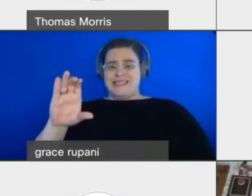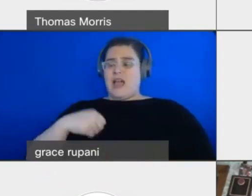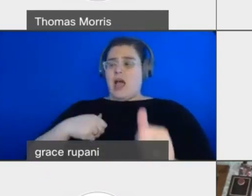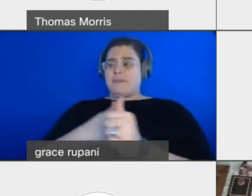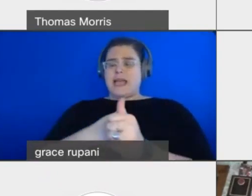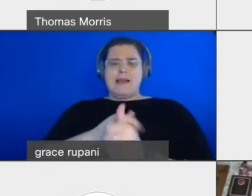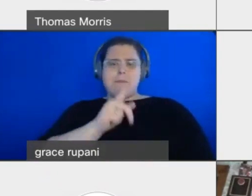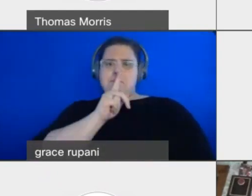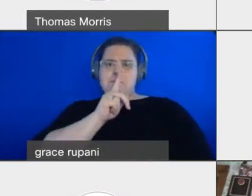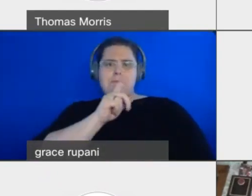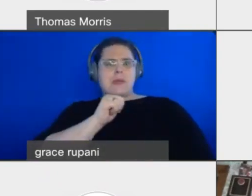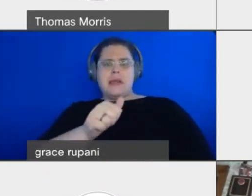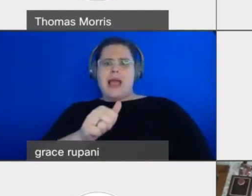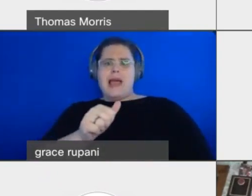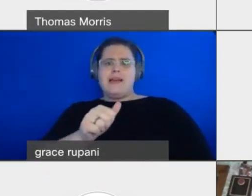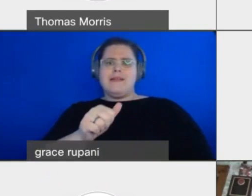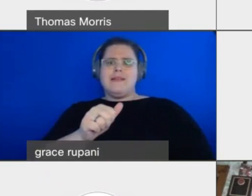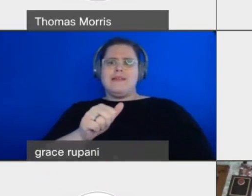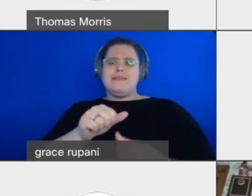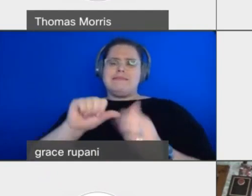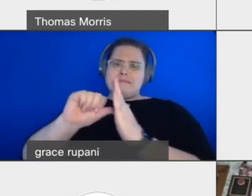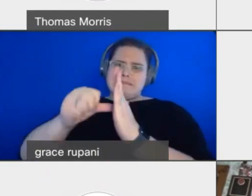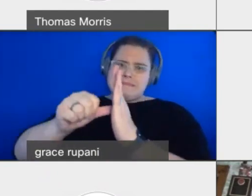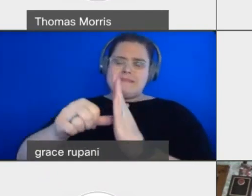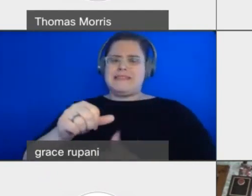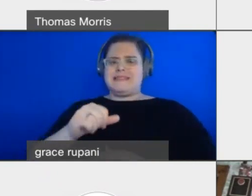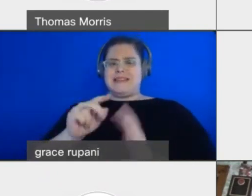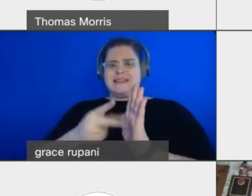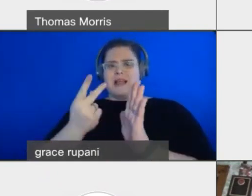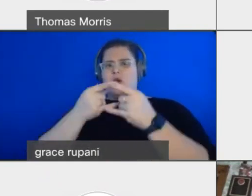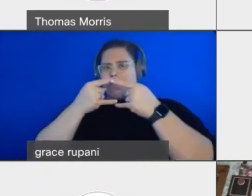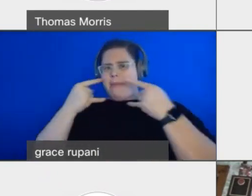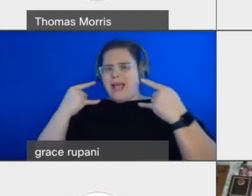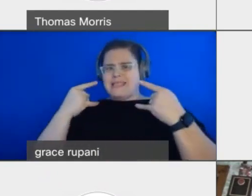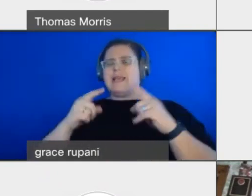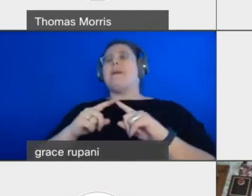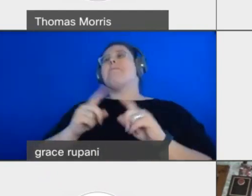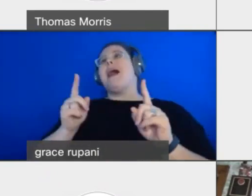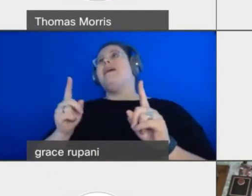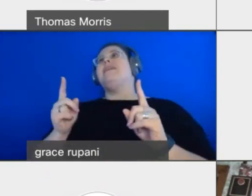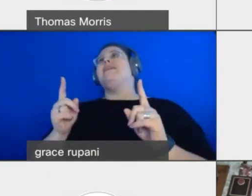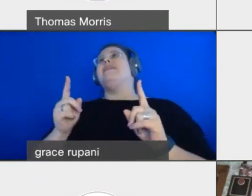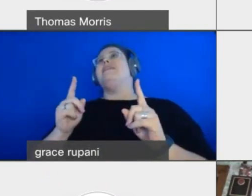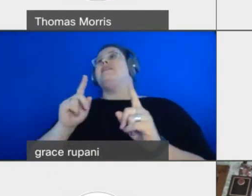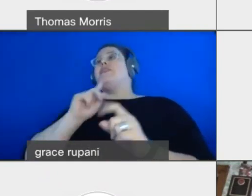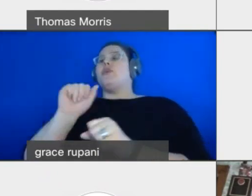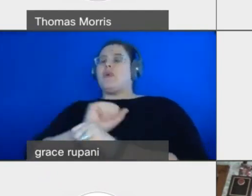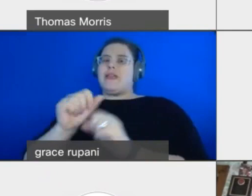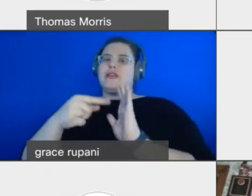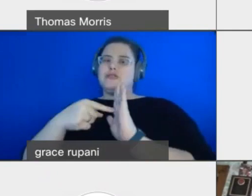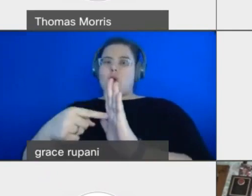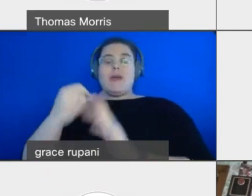point of it did, but in the context of really having a mask that fits